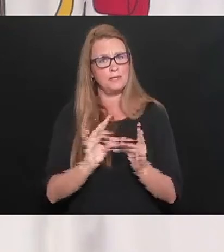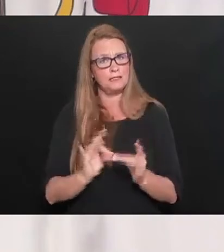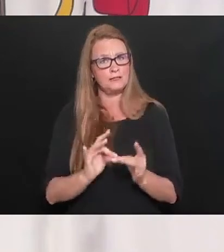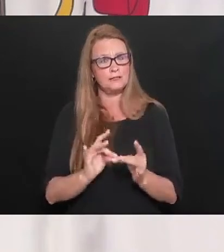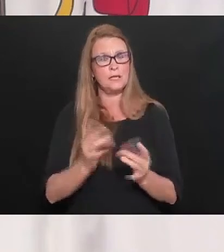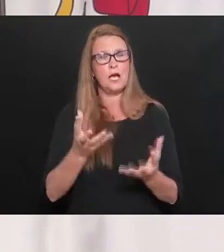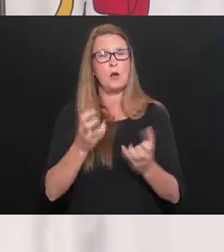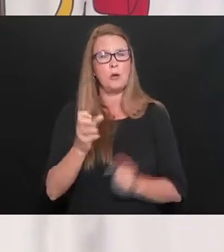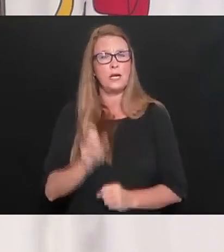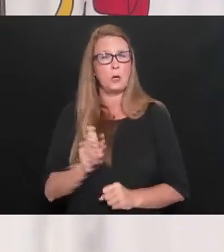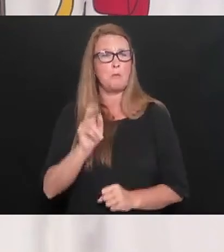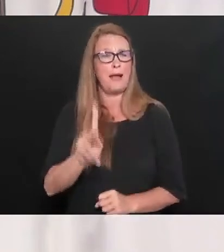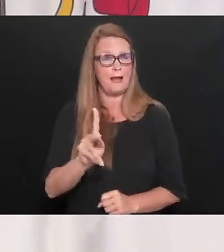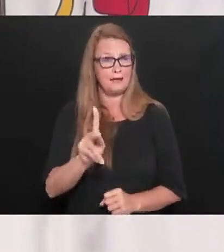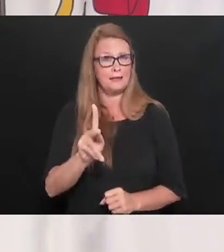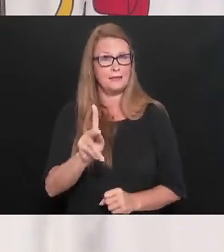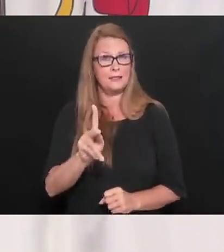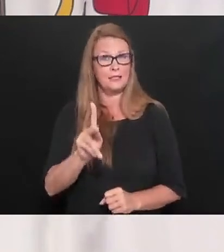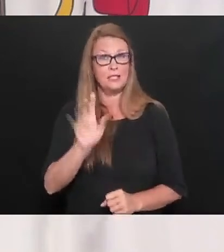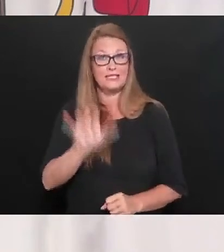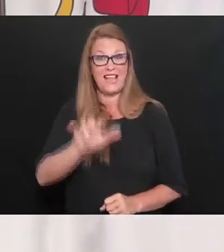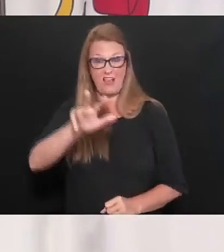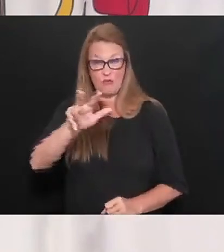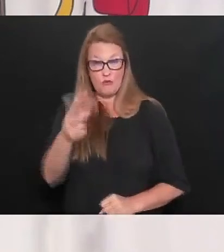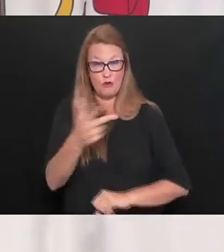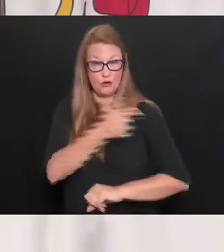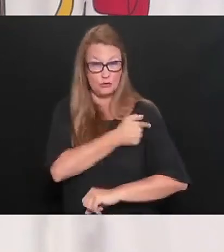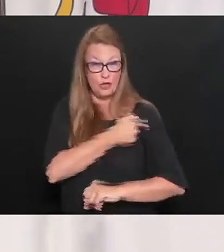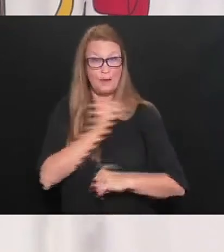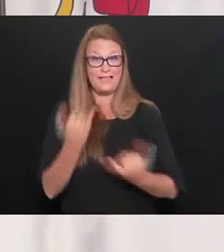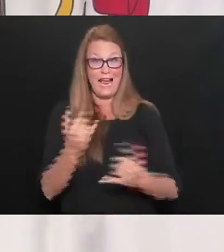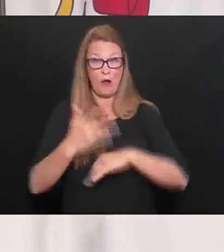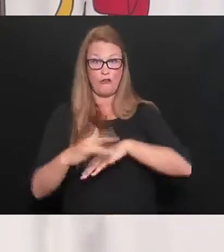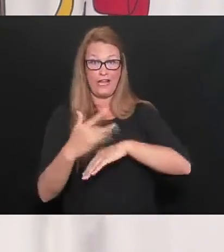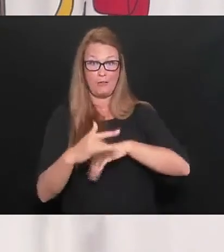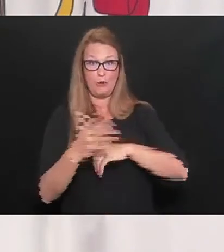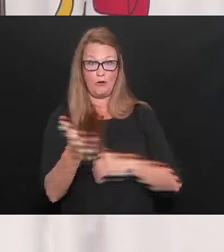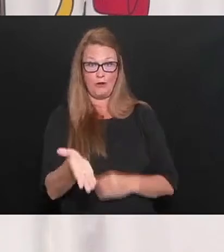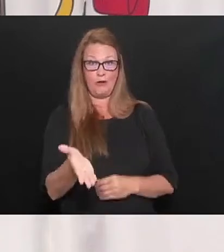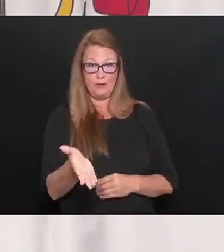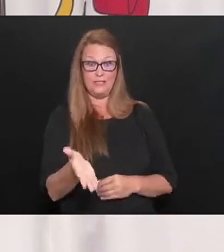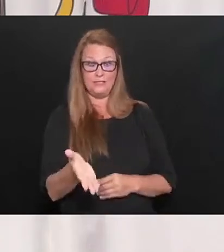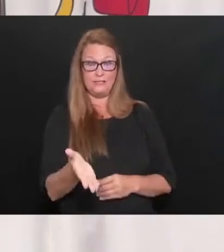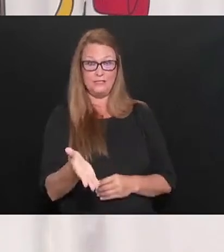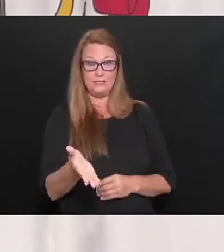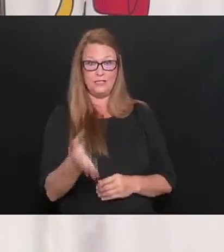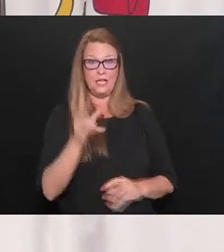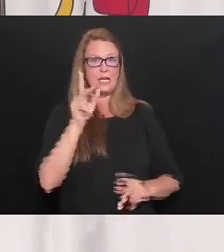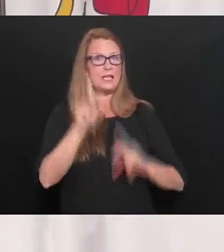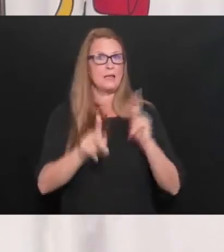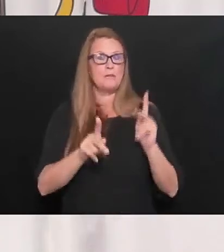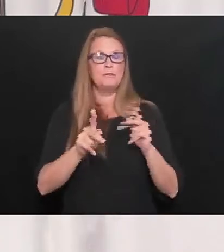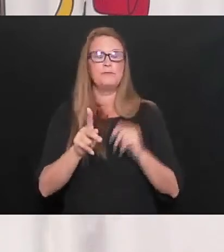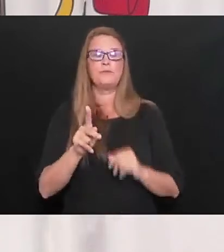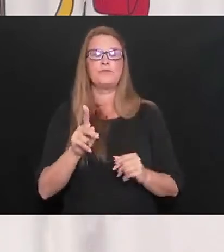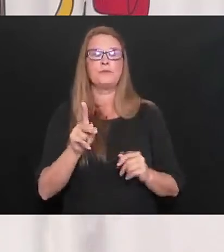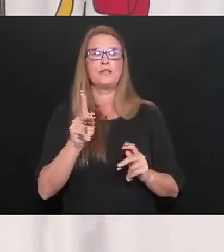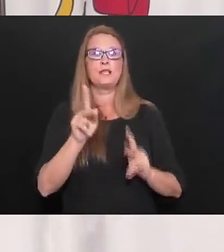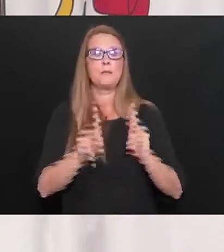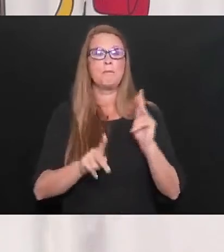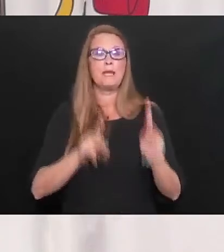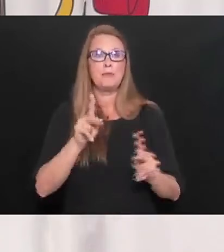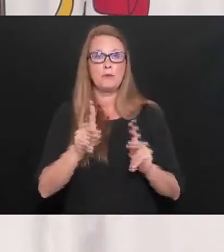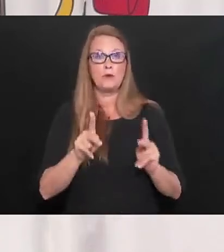to just this. The booster shots are available. The number of people that are unvaccinated, the number of people